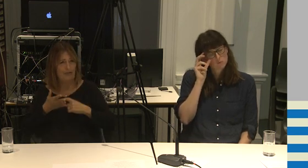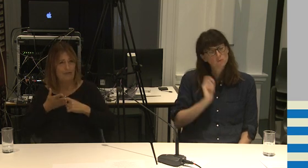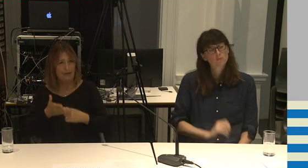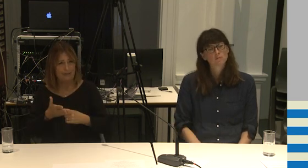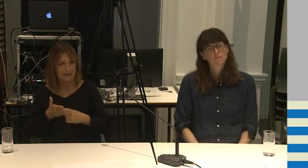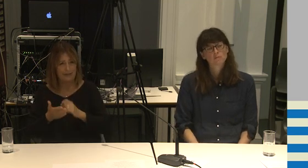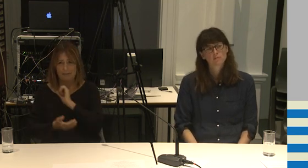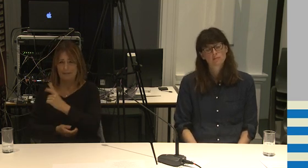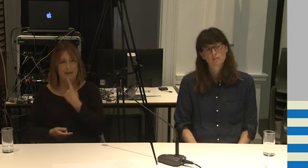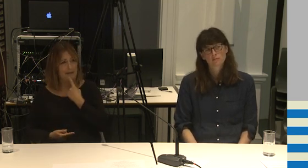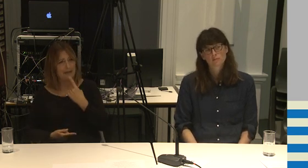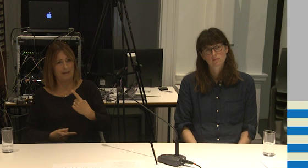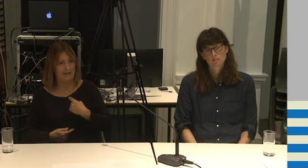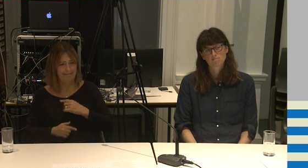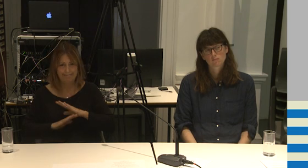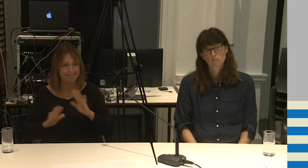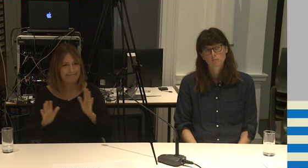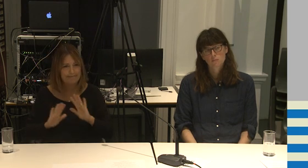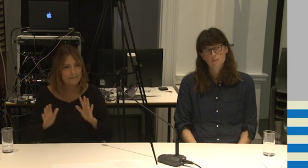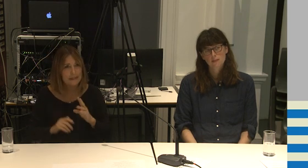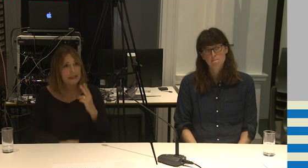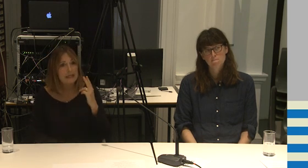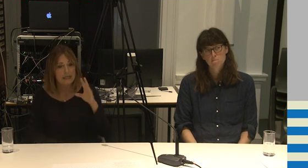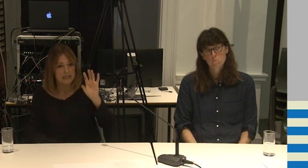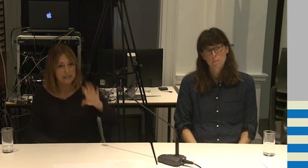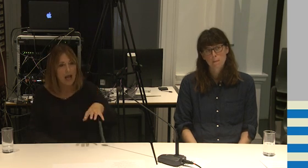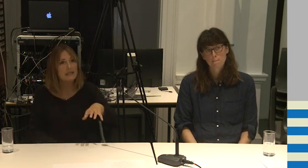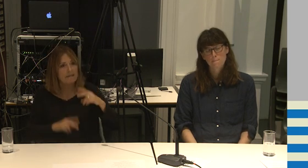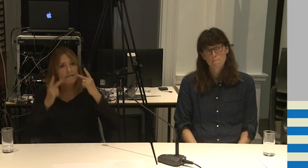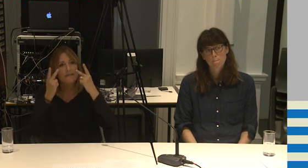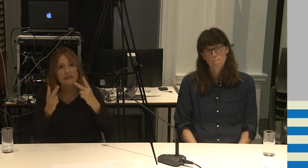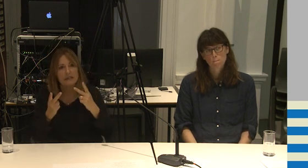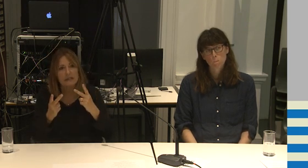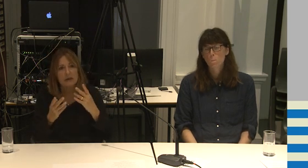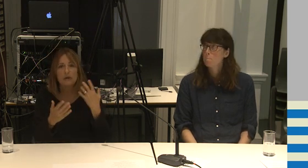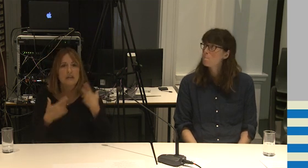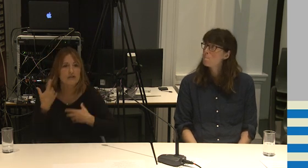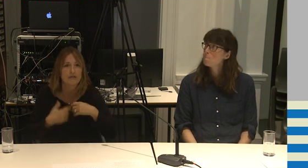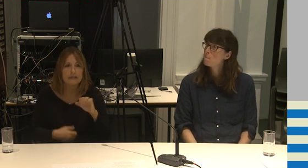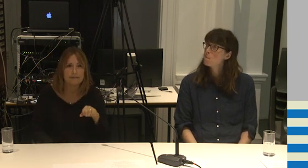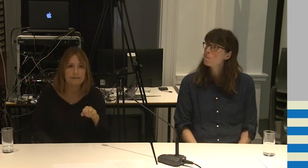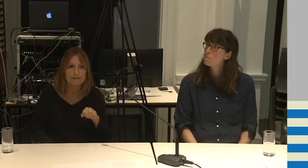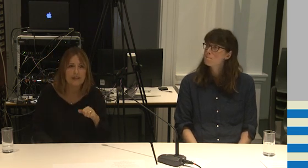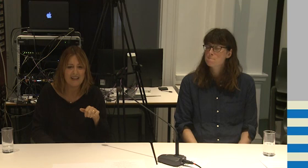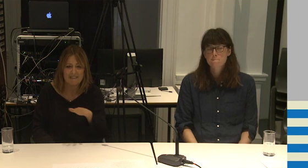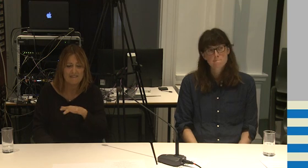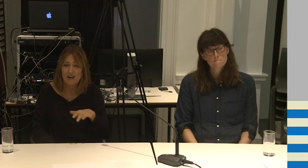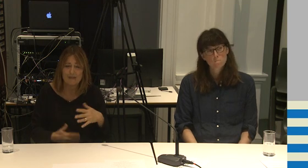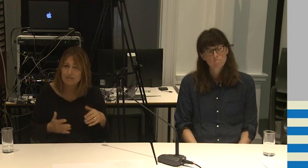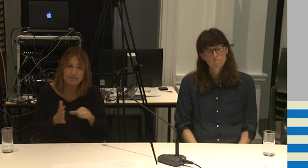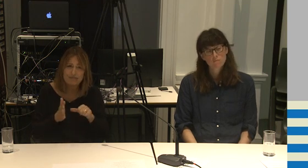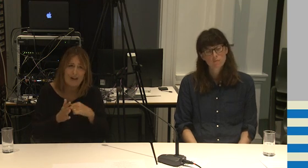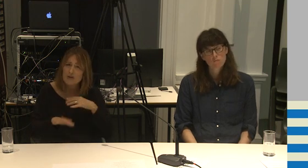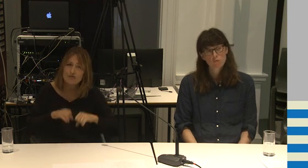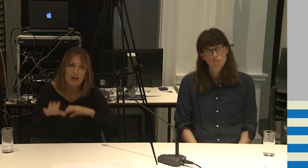propose. I think site visits were an interesting one. It was always an environment that I struggled